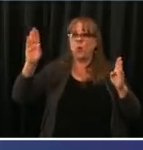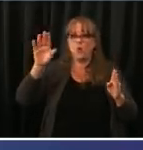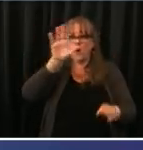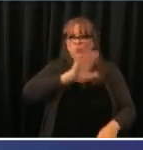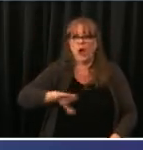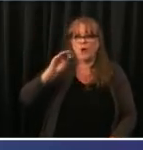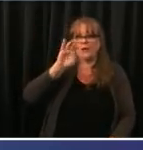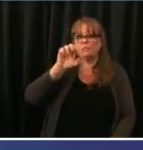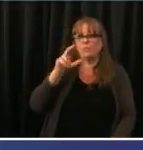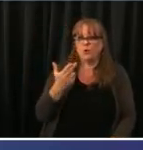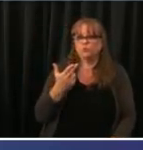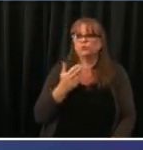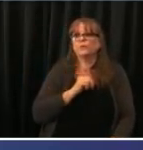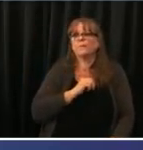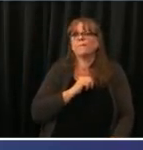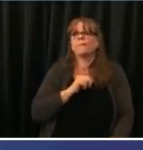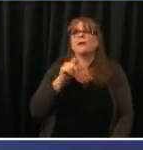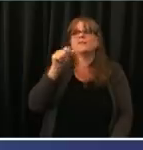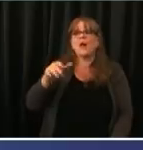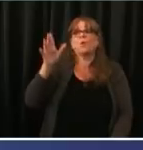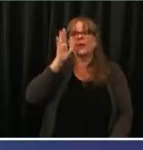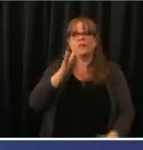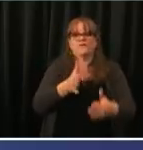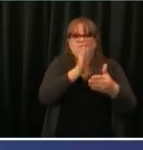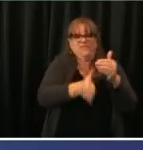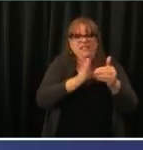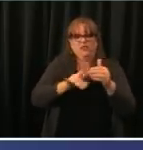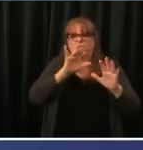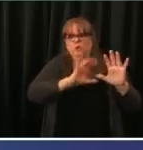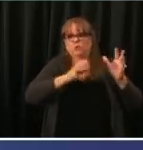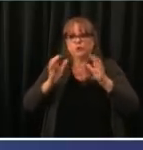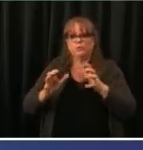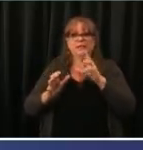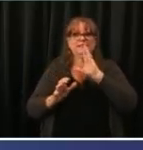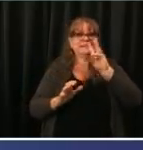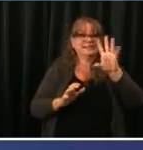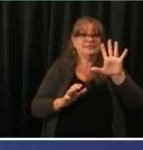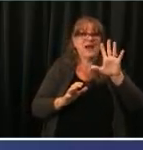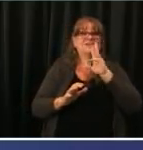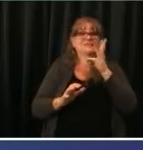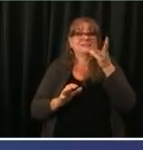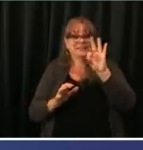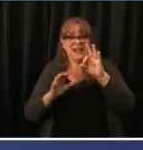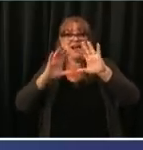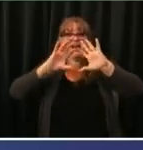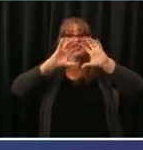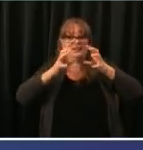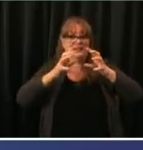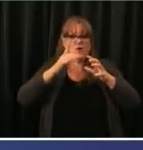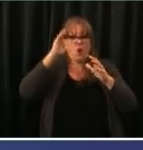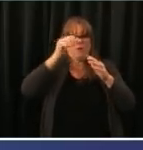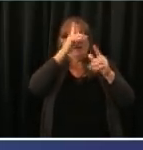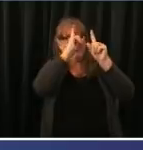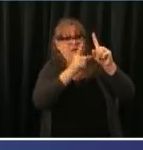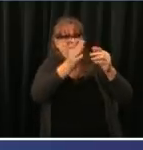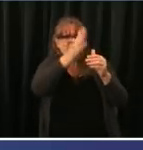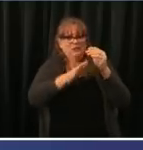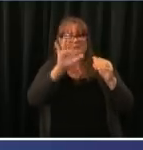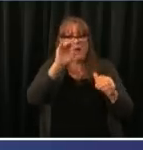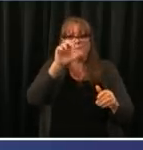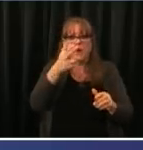69 done, and then available for everybody 60 and up, as well as Coloradans with high-risk conditions.